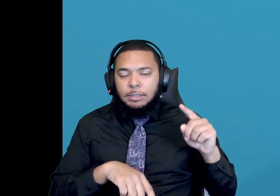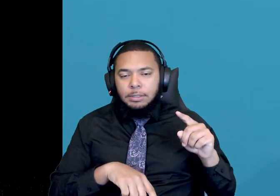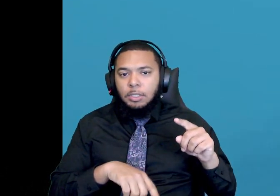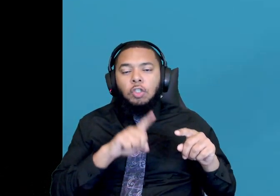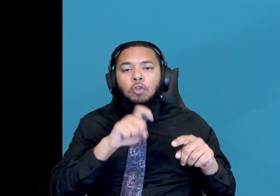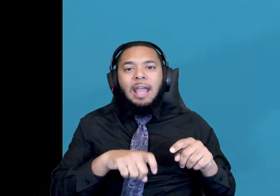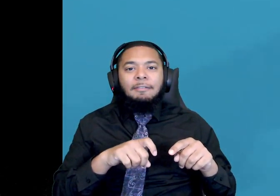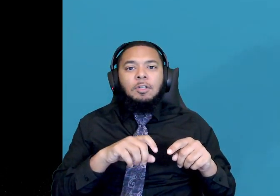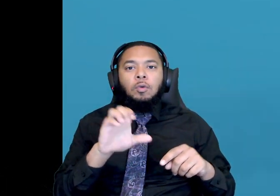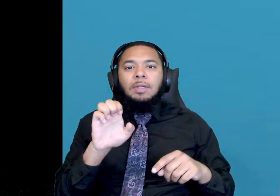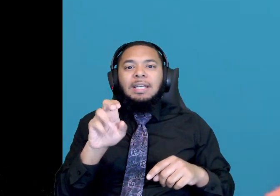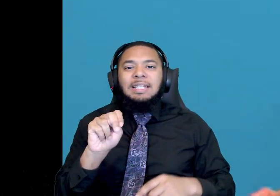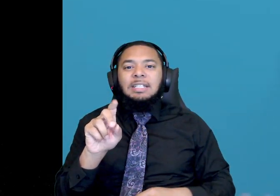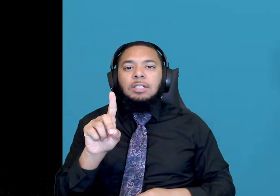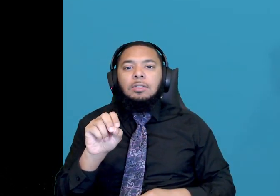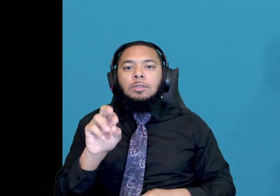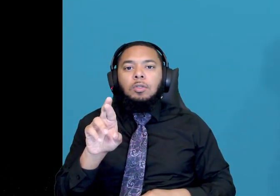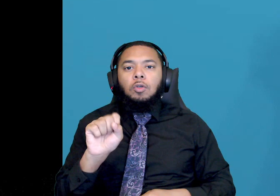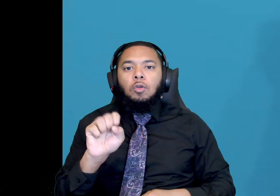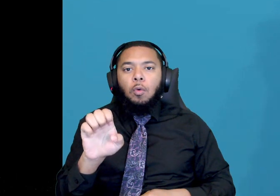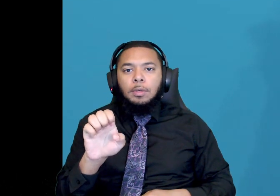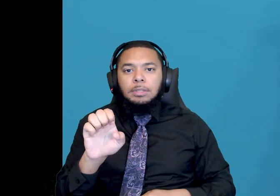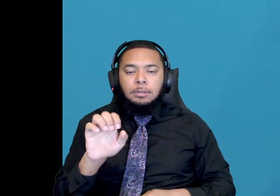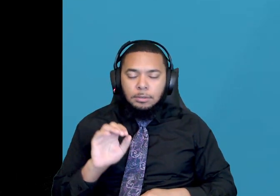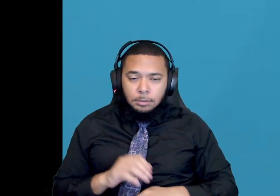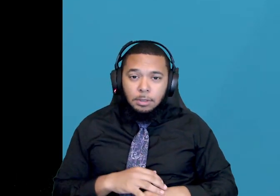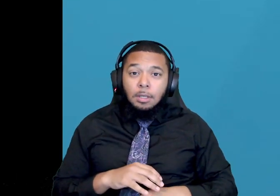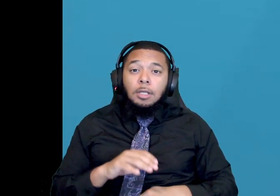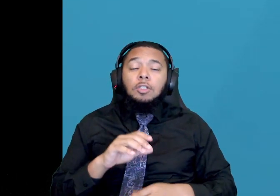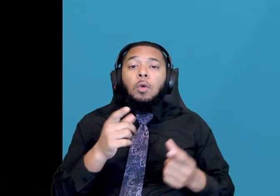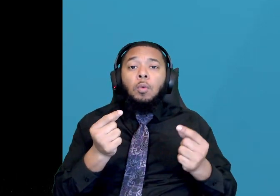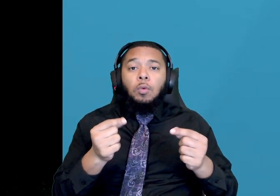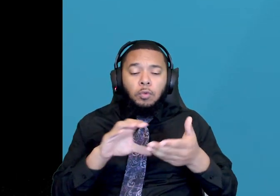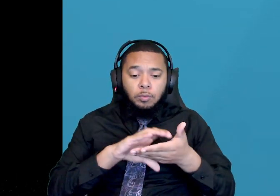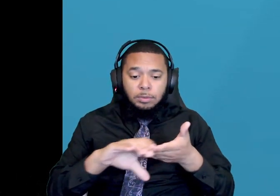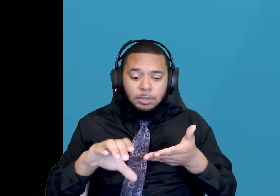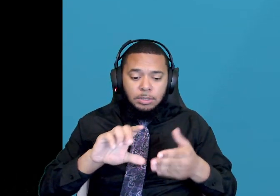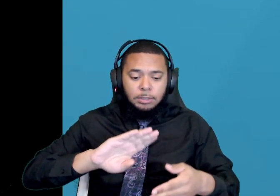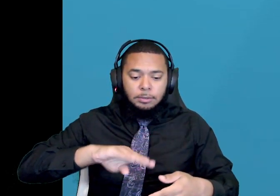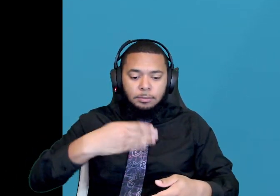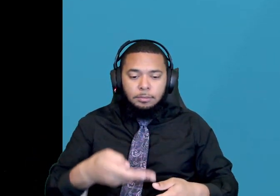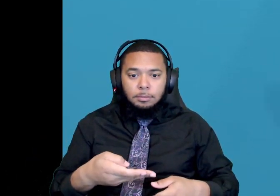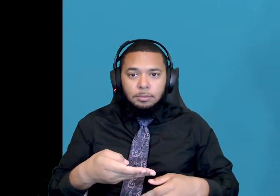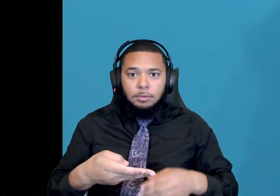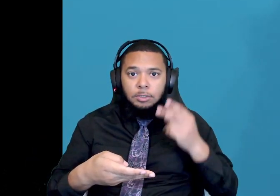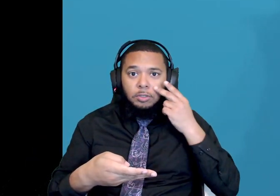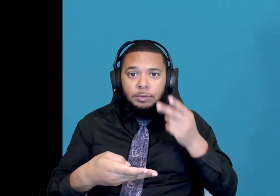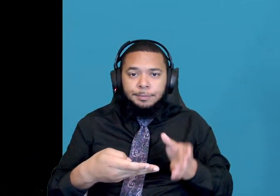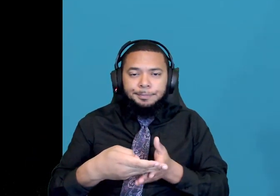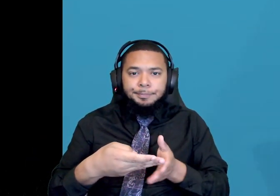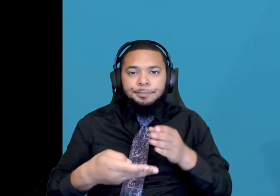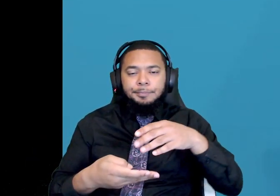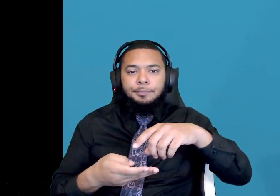check, you need to flip it over. And when you flip it over and you look at it vertically,